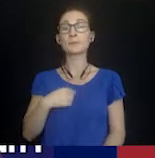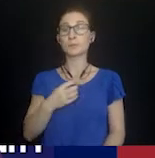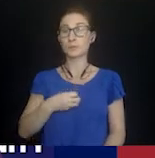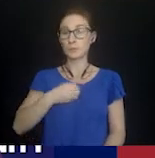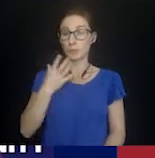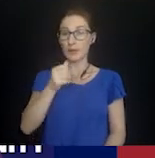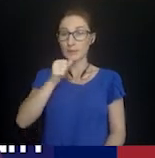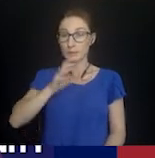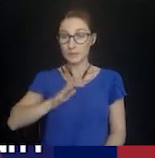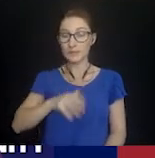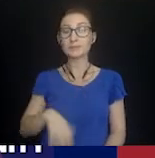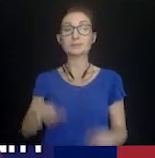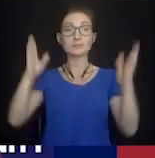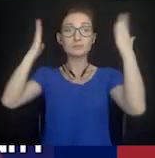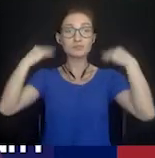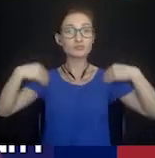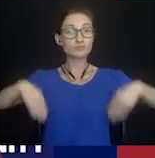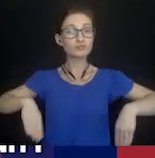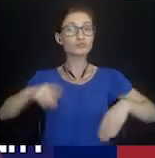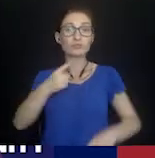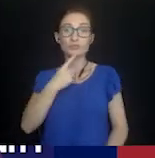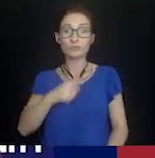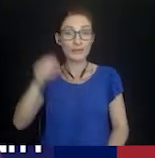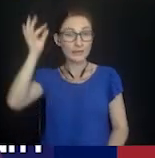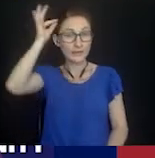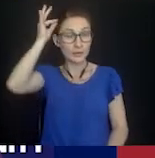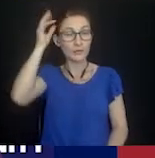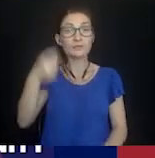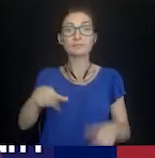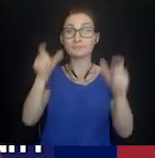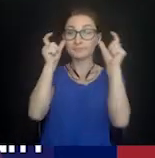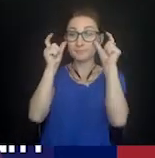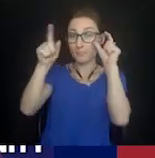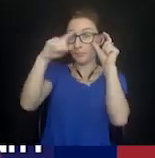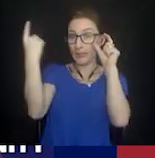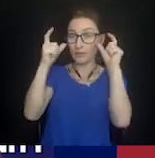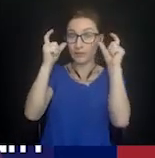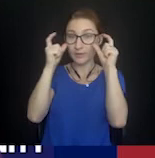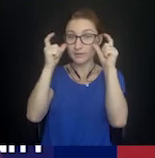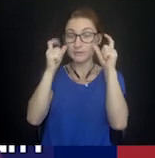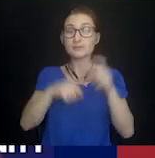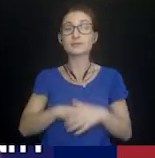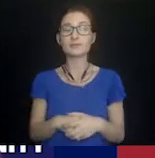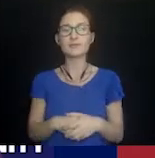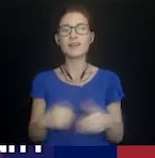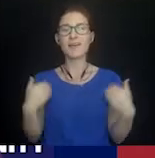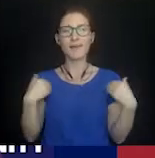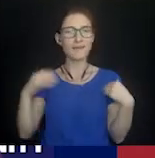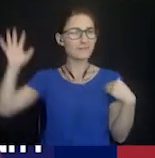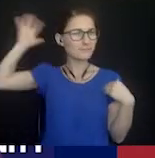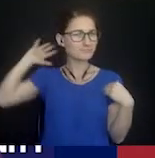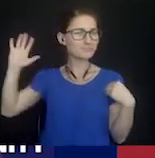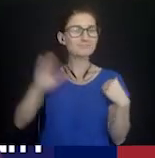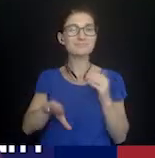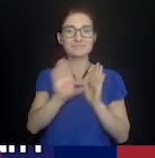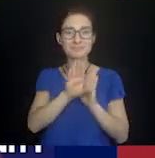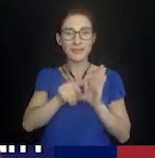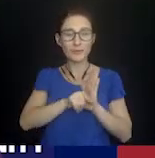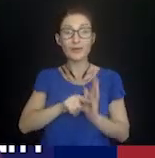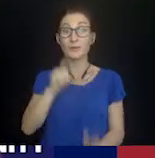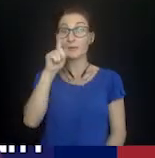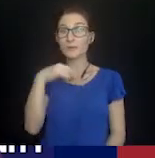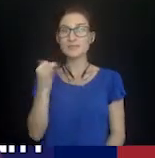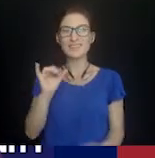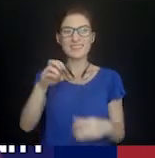with long red hair. I'm wearing black glasses, and I have a virtual background that almost looks like the inside